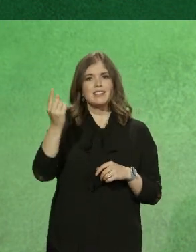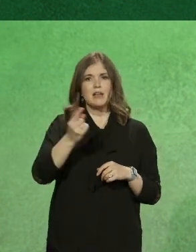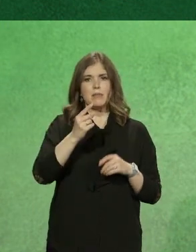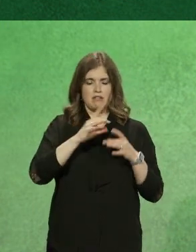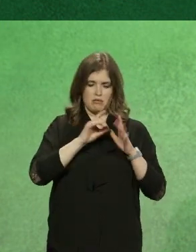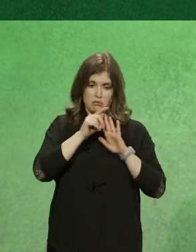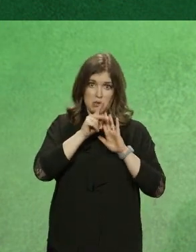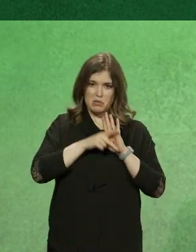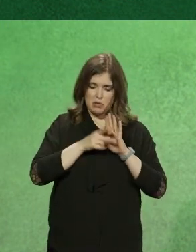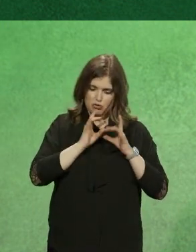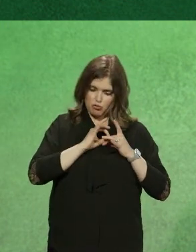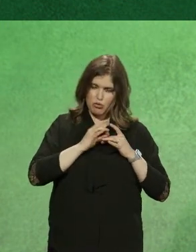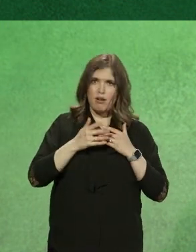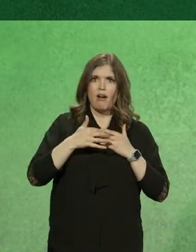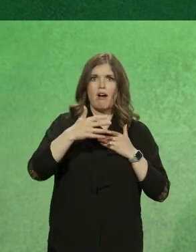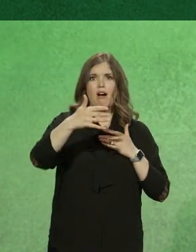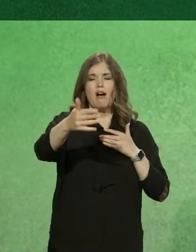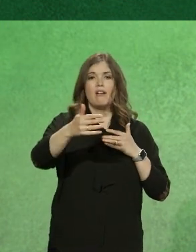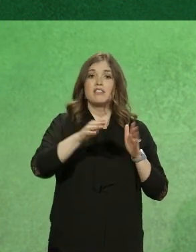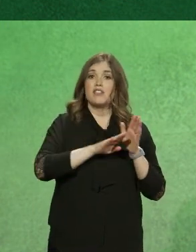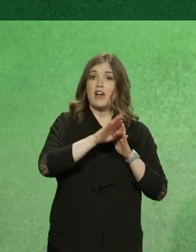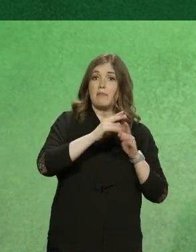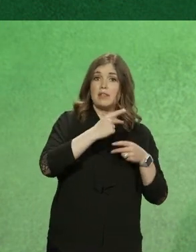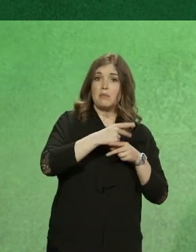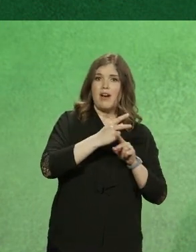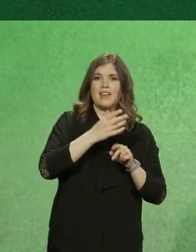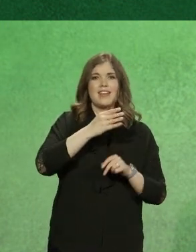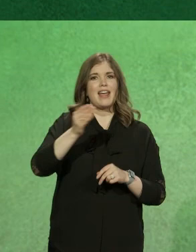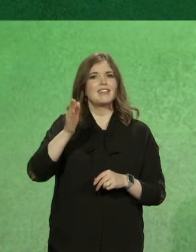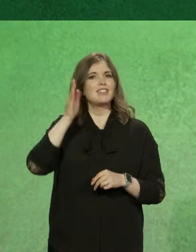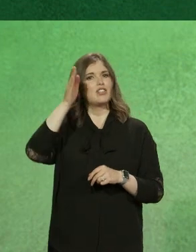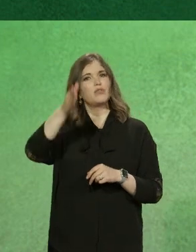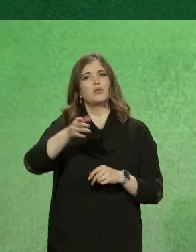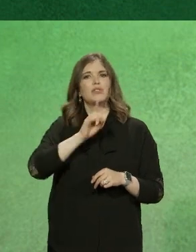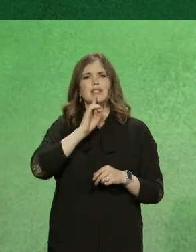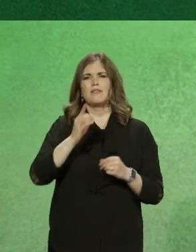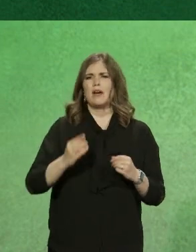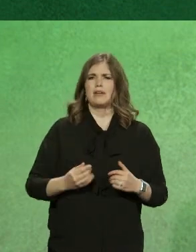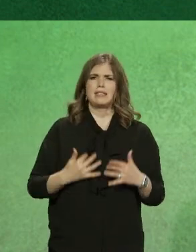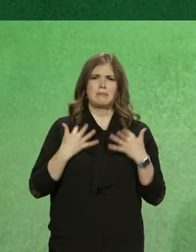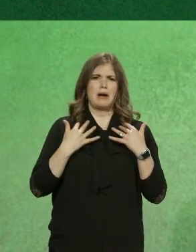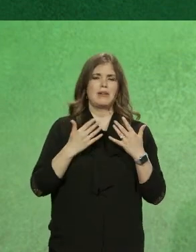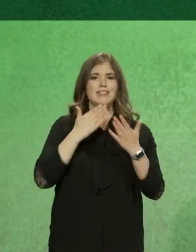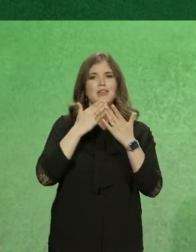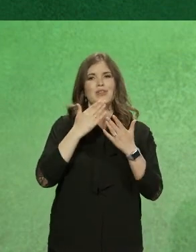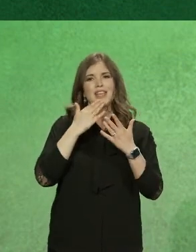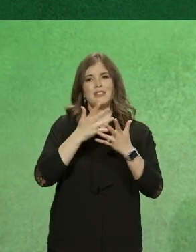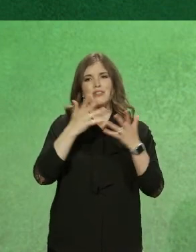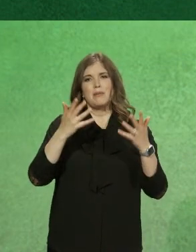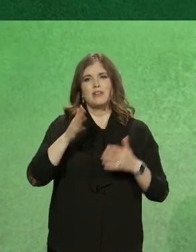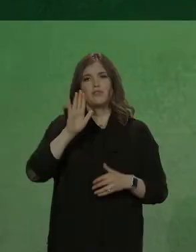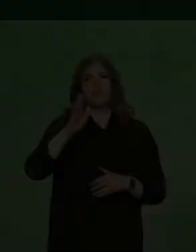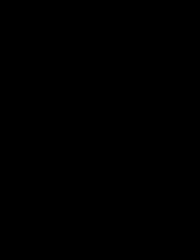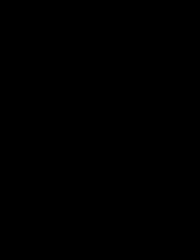with you through the development of this product and into the future, and that's so inspiring. So thank you so much for your excellent presentation.